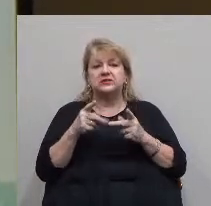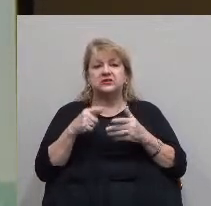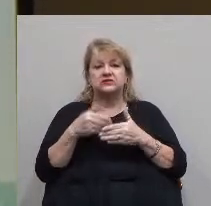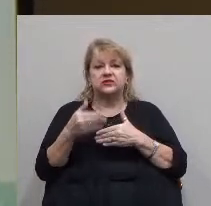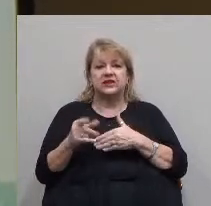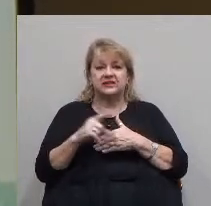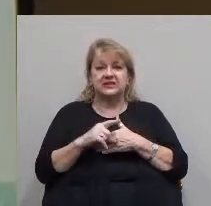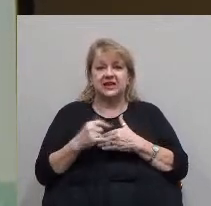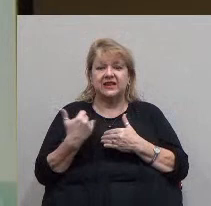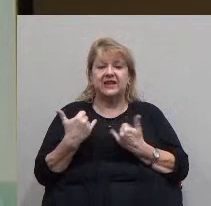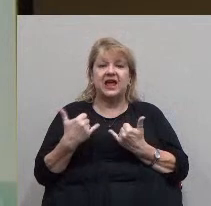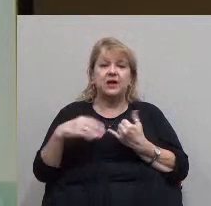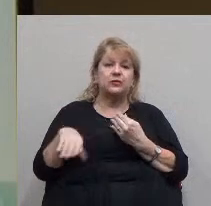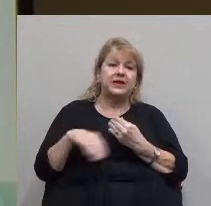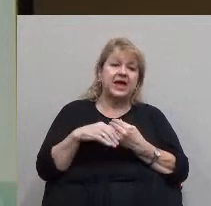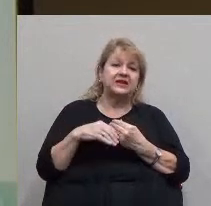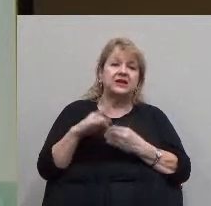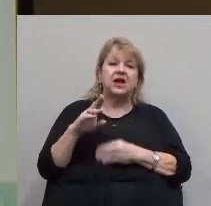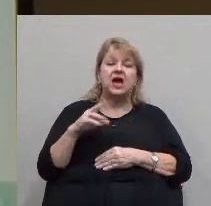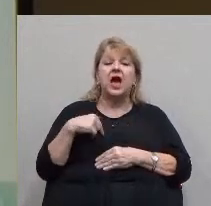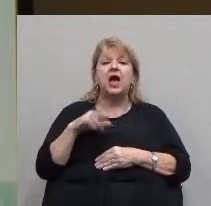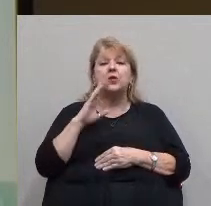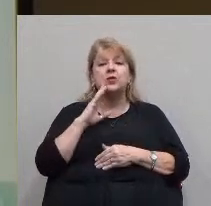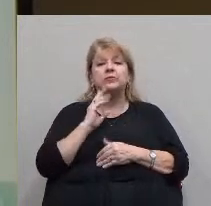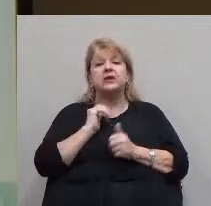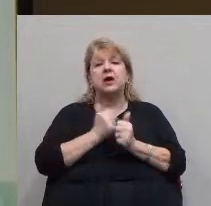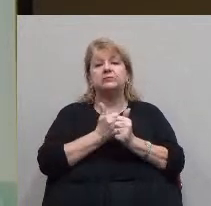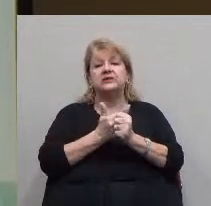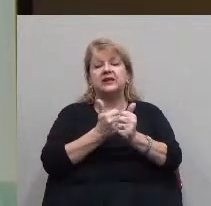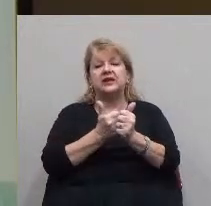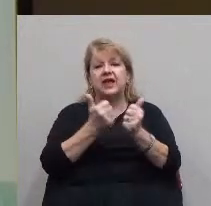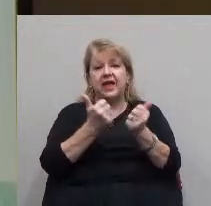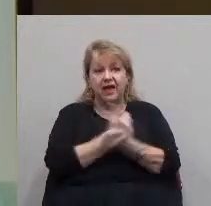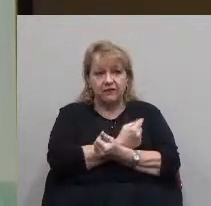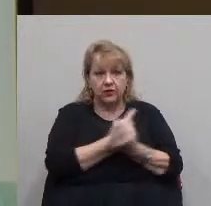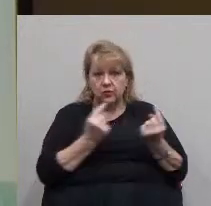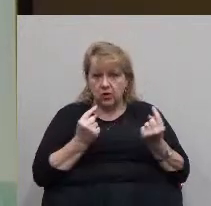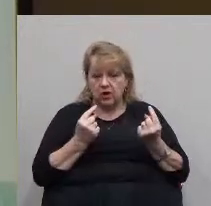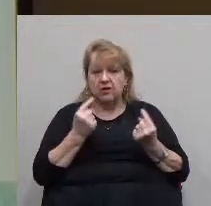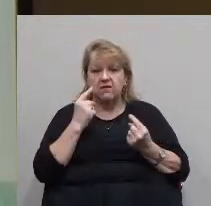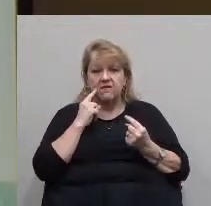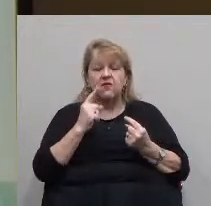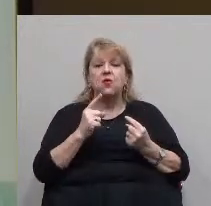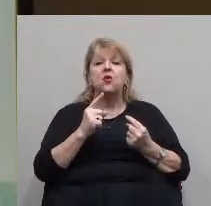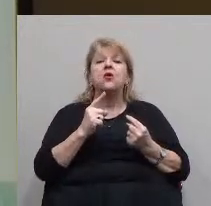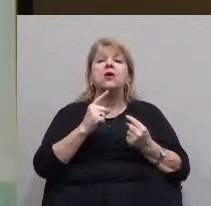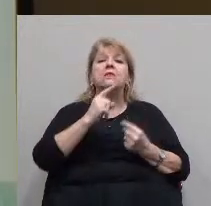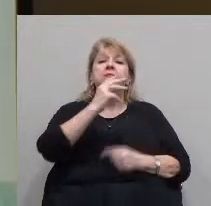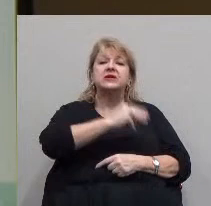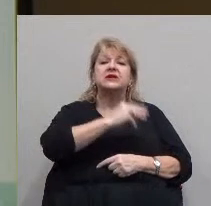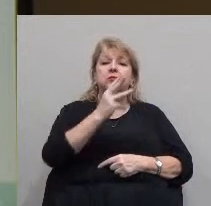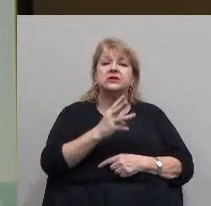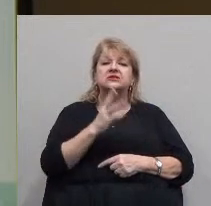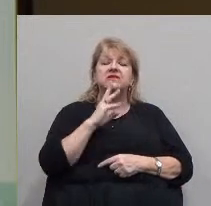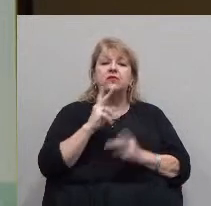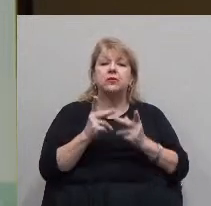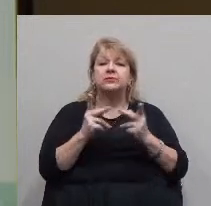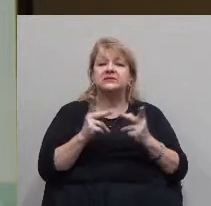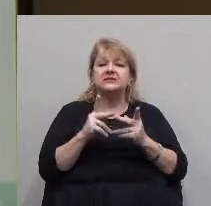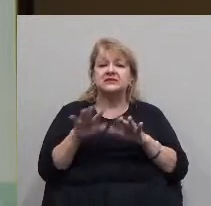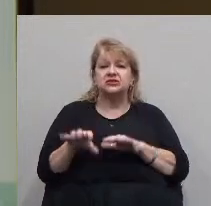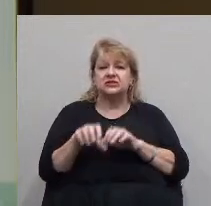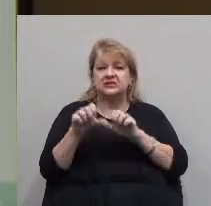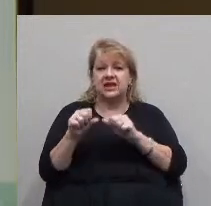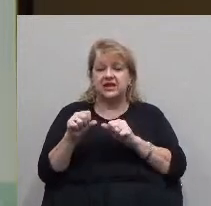I will now be adding in that I will update everyone on Monday and Wednesday through an email of the positions that were taken for the week, for the day,